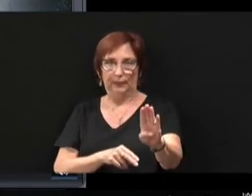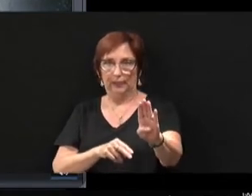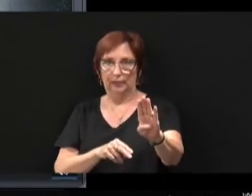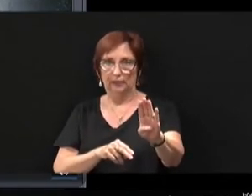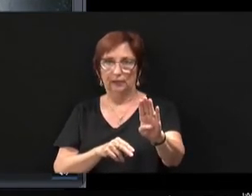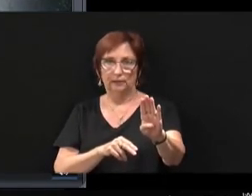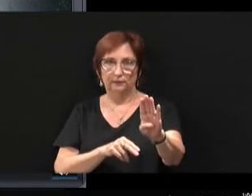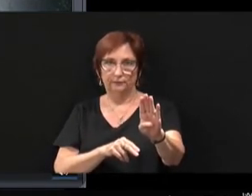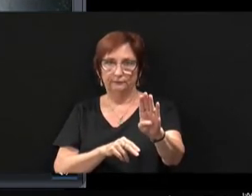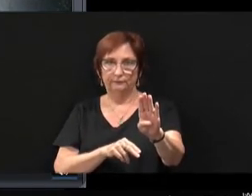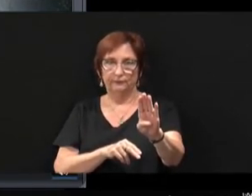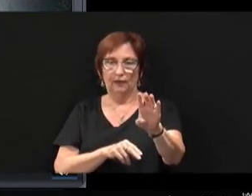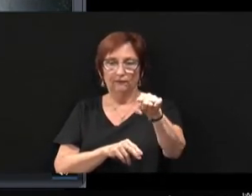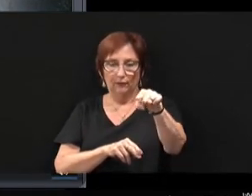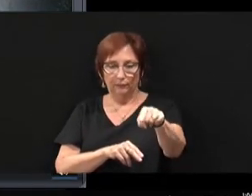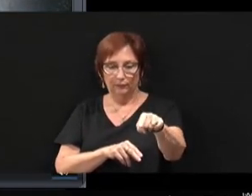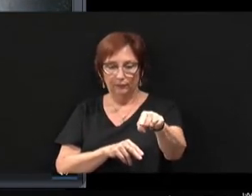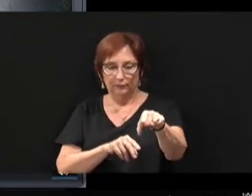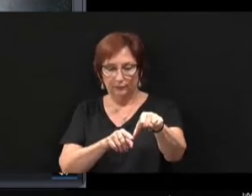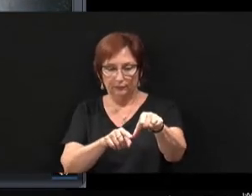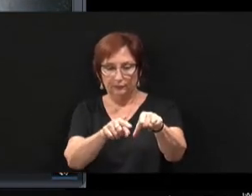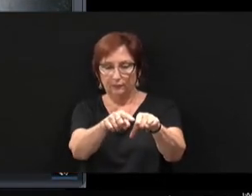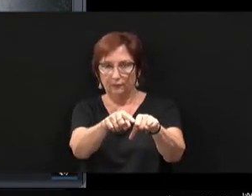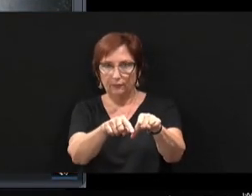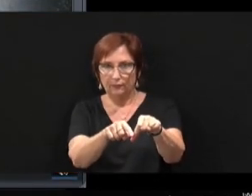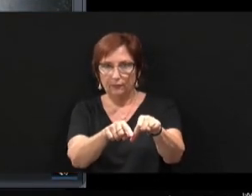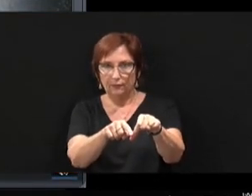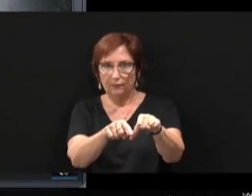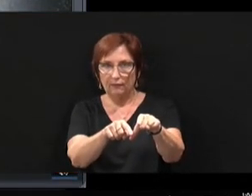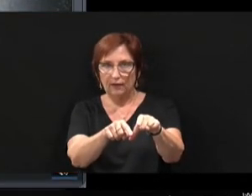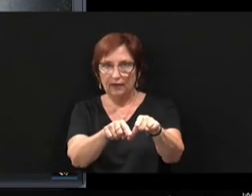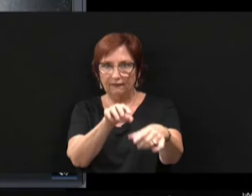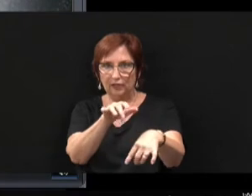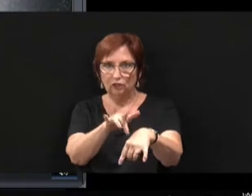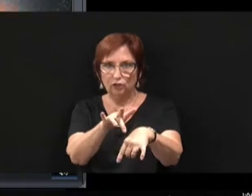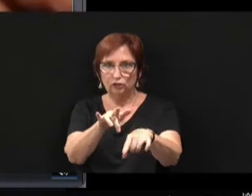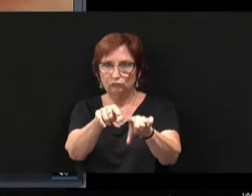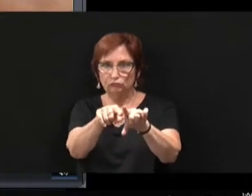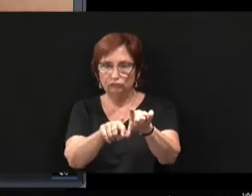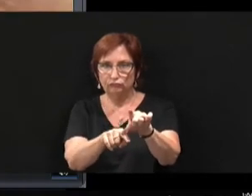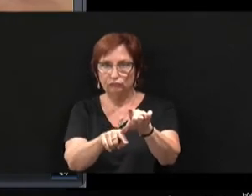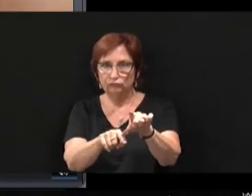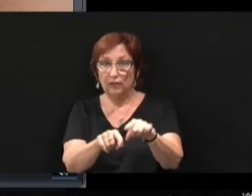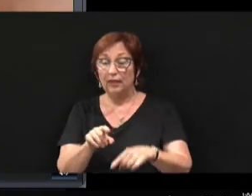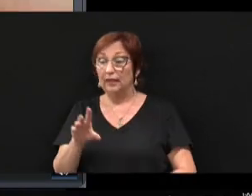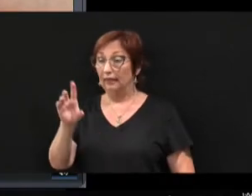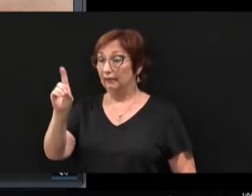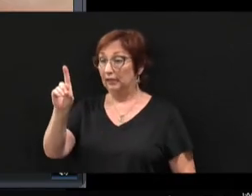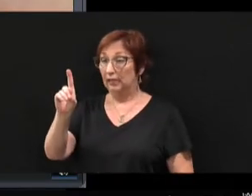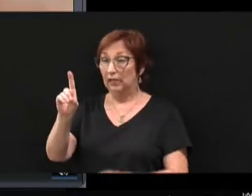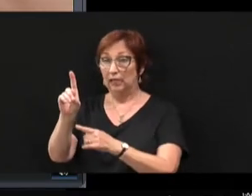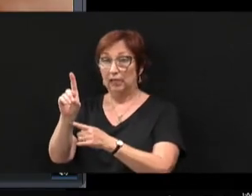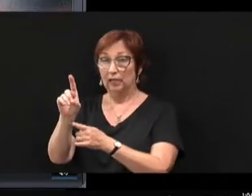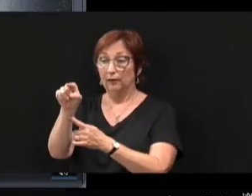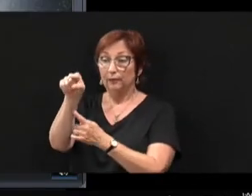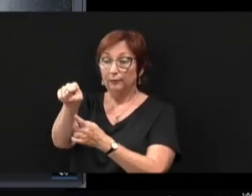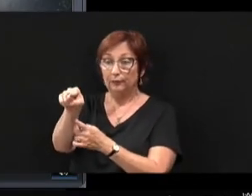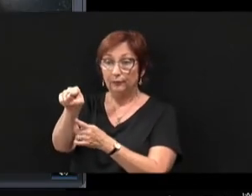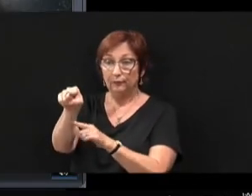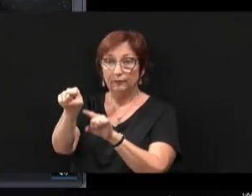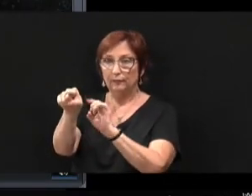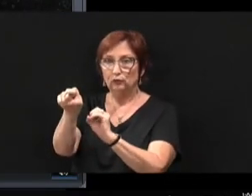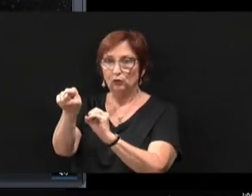B. On the D, I still put my finger on the stick, there's no ball sitting